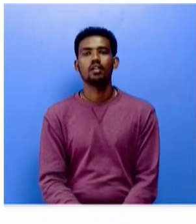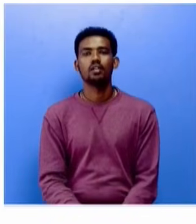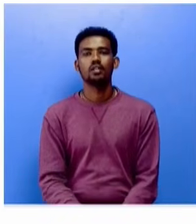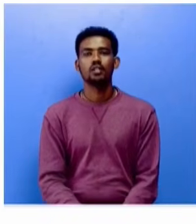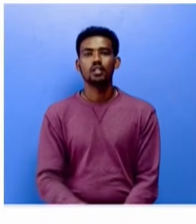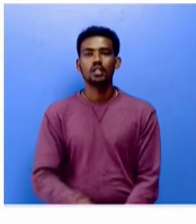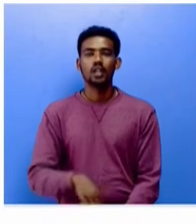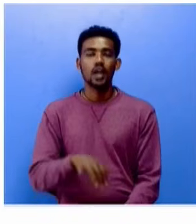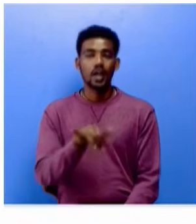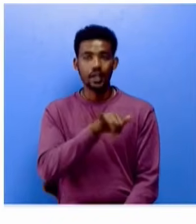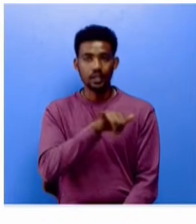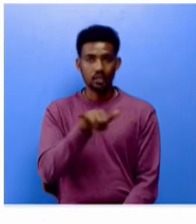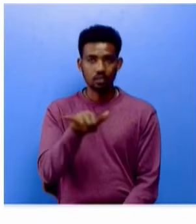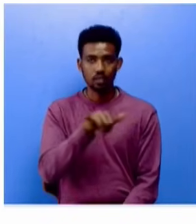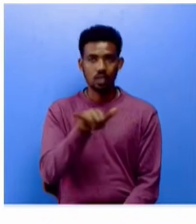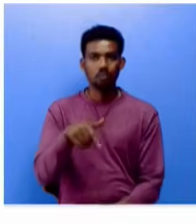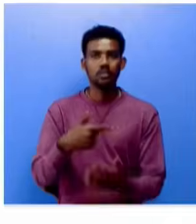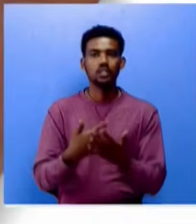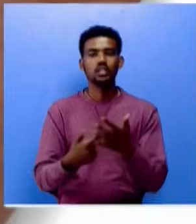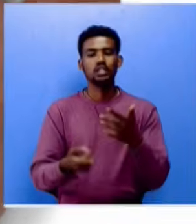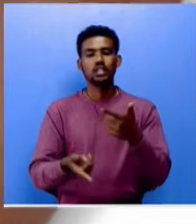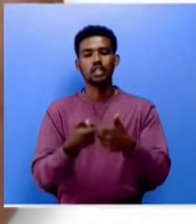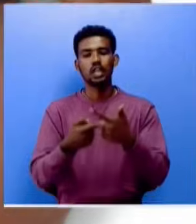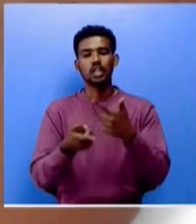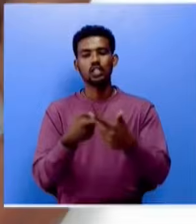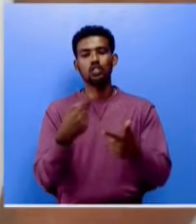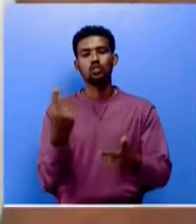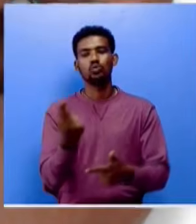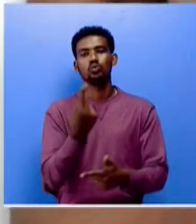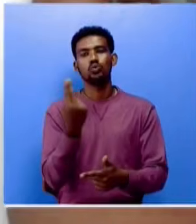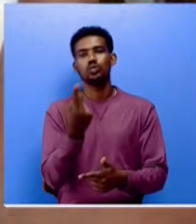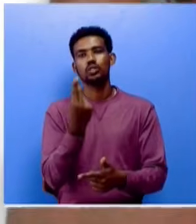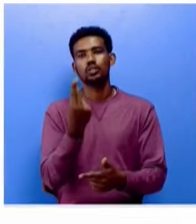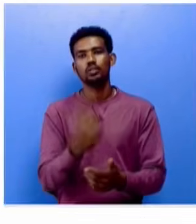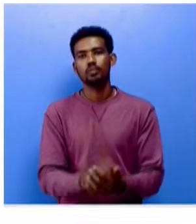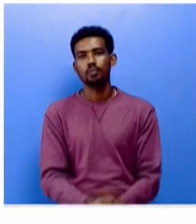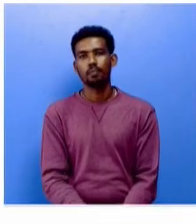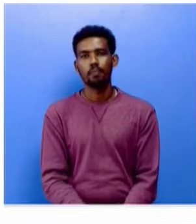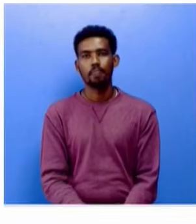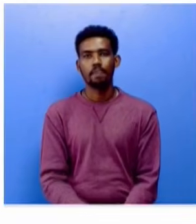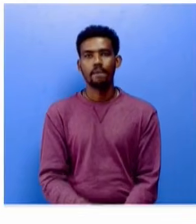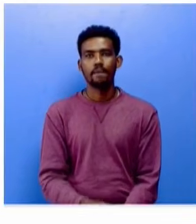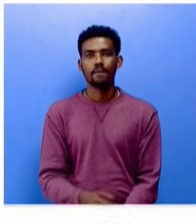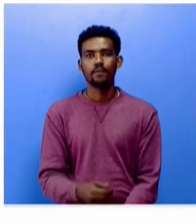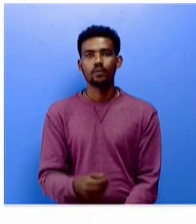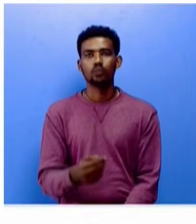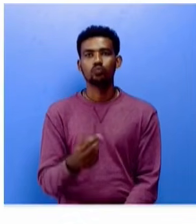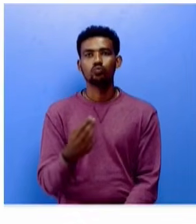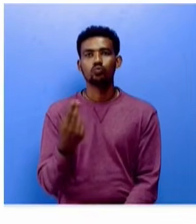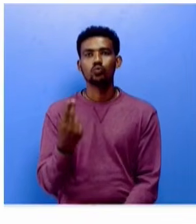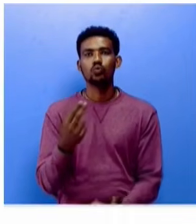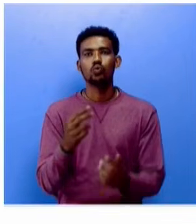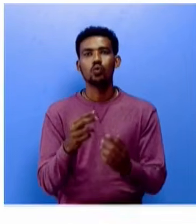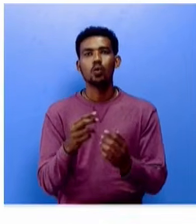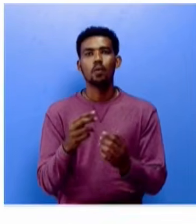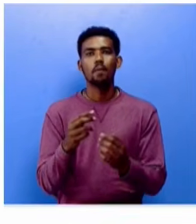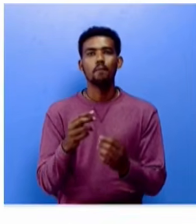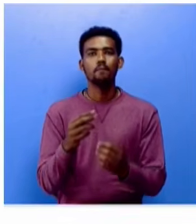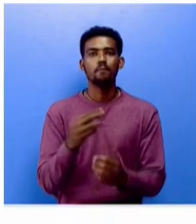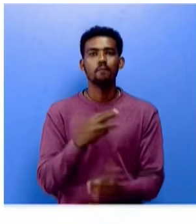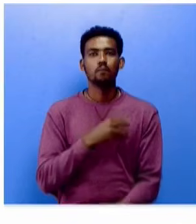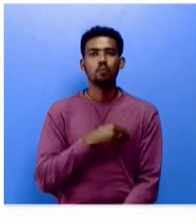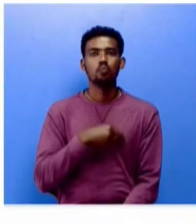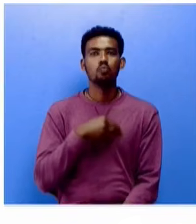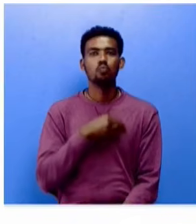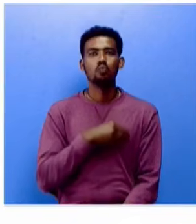And also sometimes, this also can be used for what? Yes, for moral obligation.